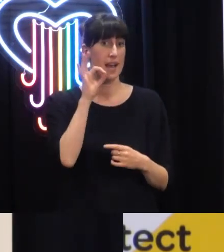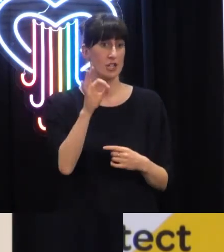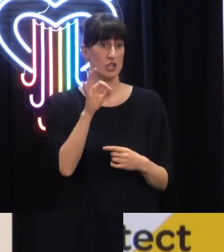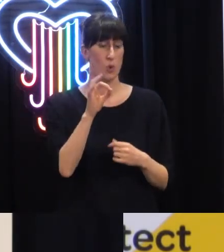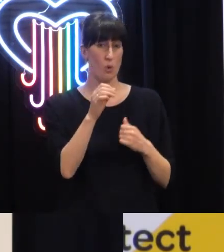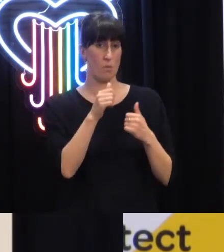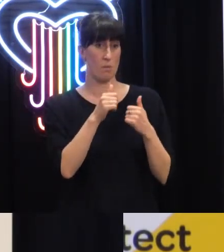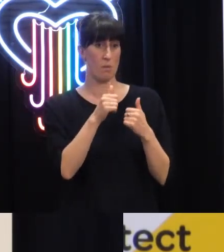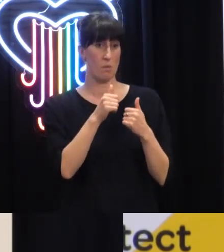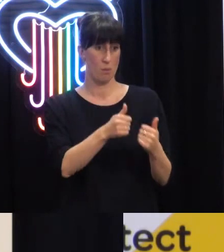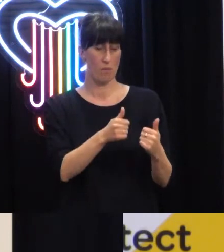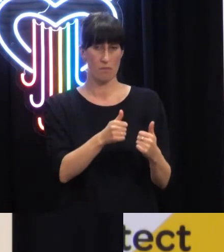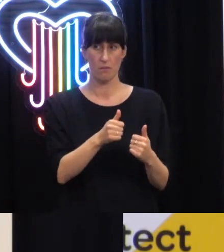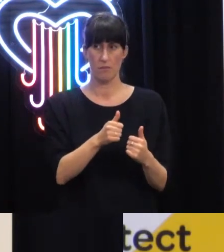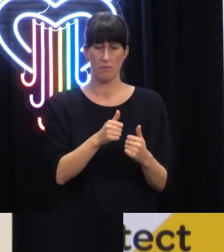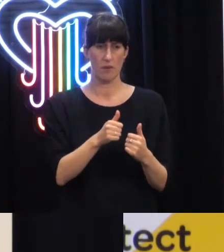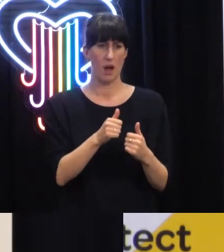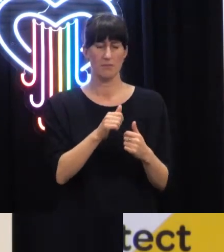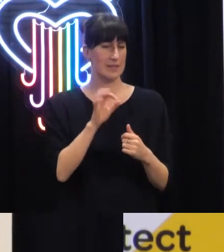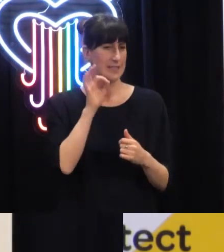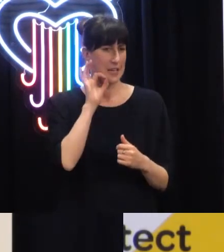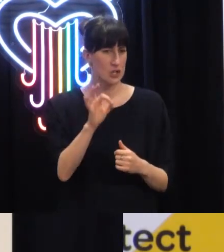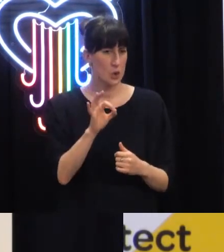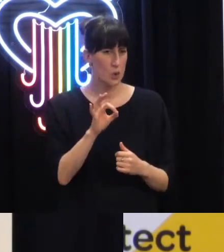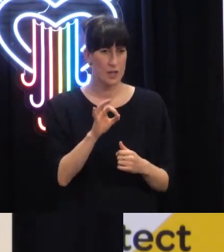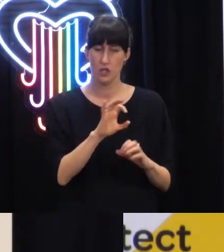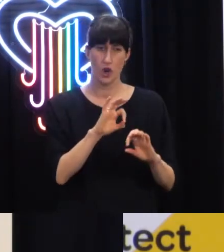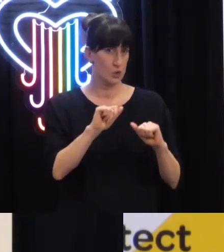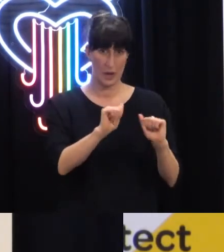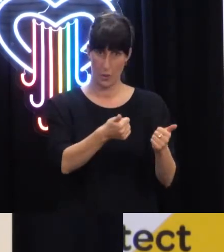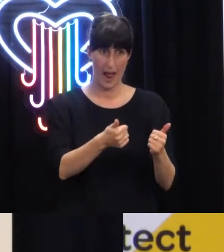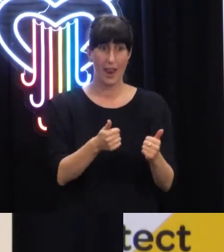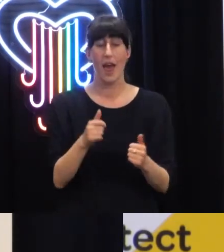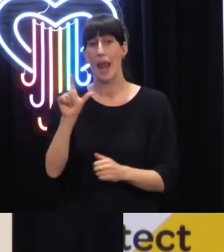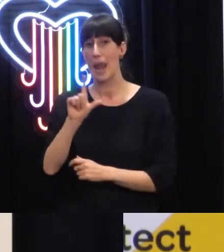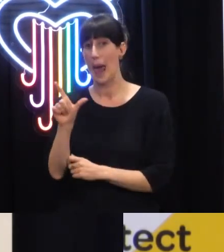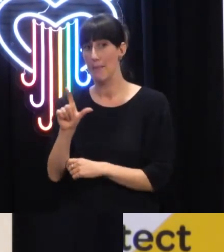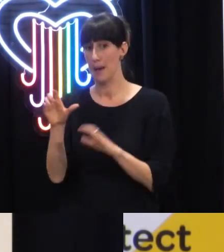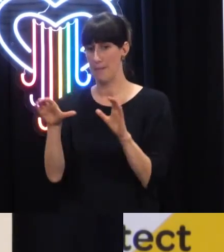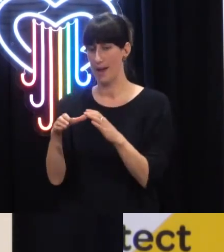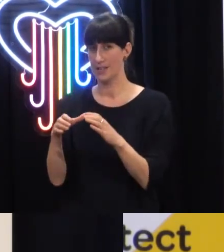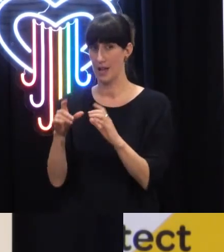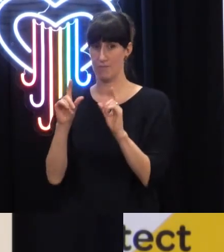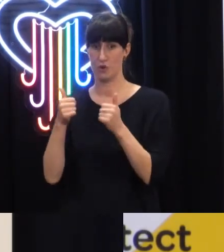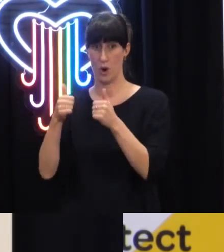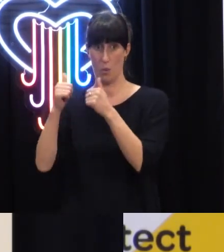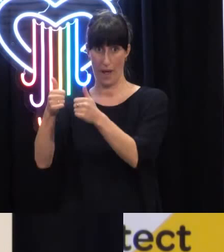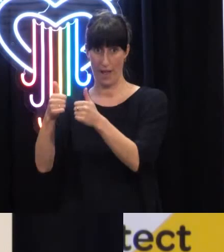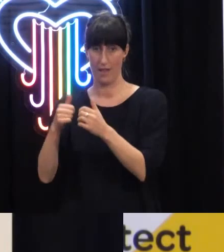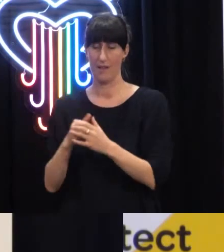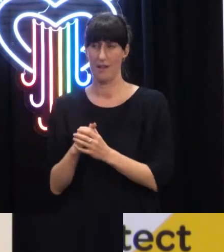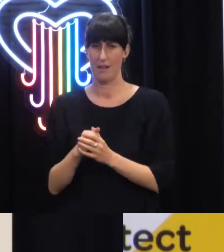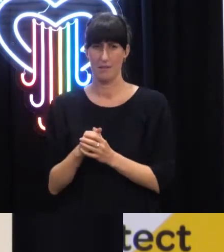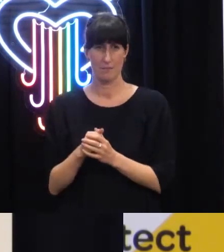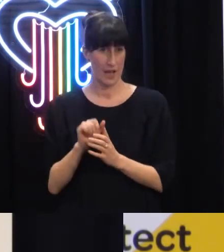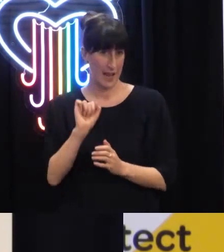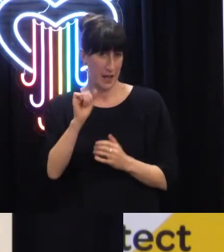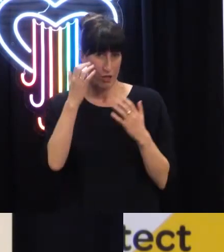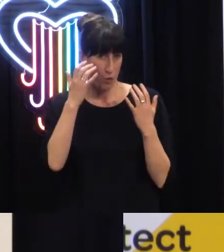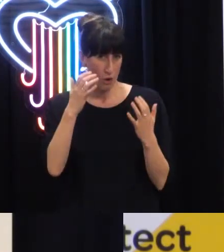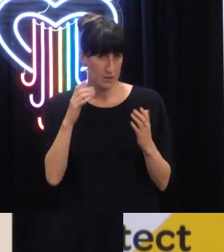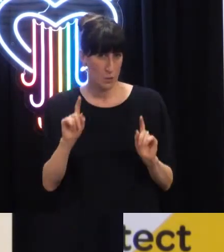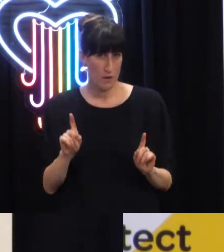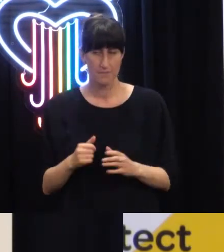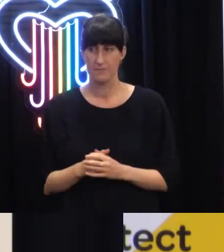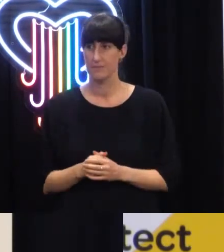Party. Are you heartened to see these results, and have you got any advice for your rival who's down in the dumps at this stage? I'm going to be very honest with you, Jason.